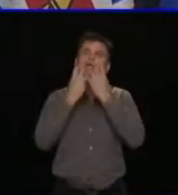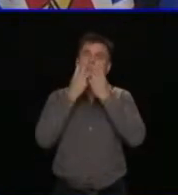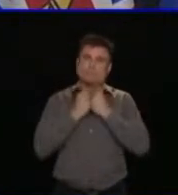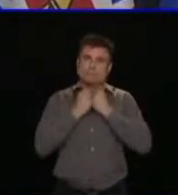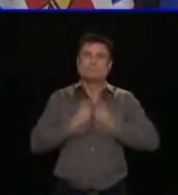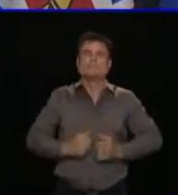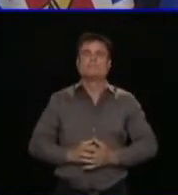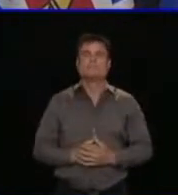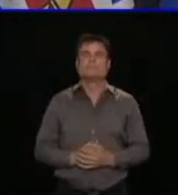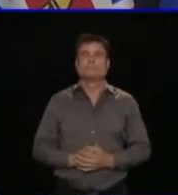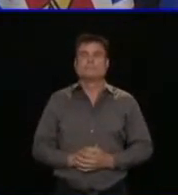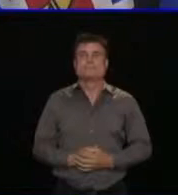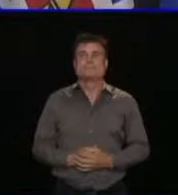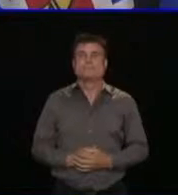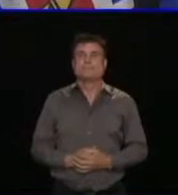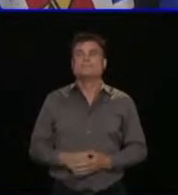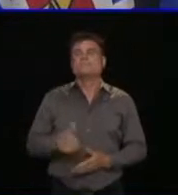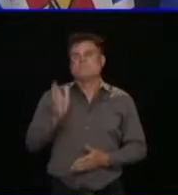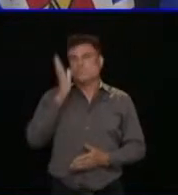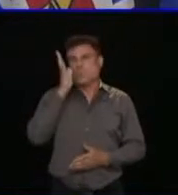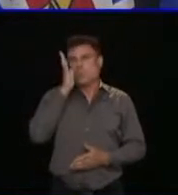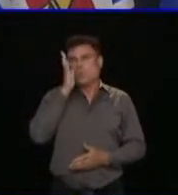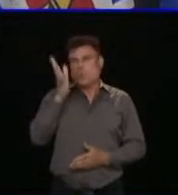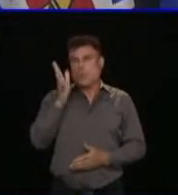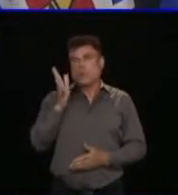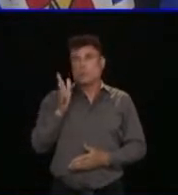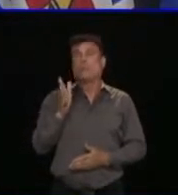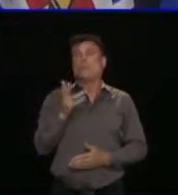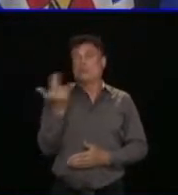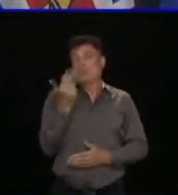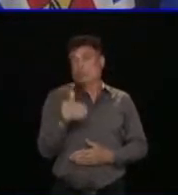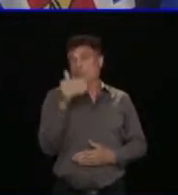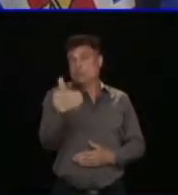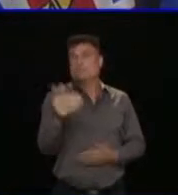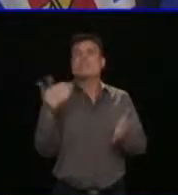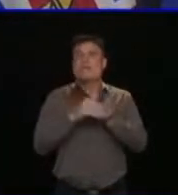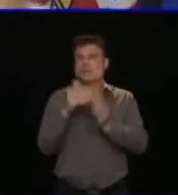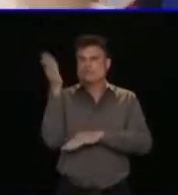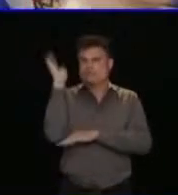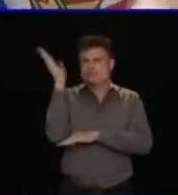briefing in person. And with that, I'd like to introduce Dr. Bonnie Henry.